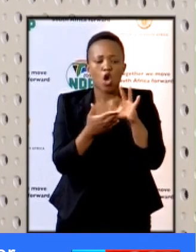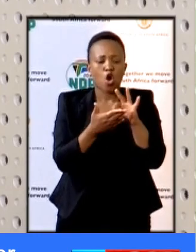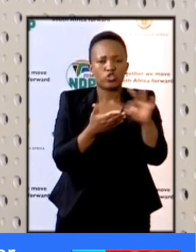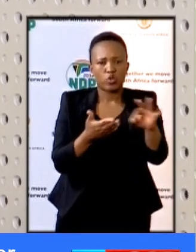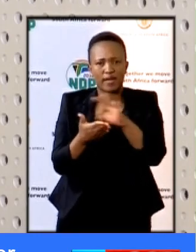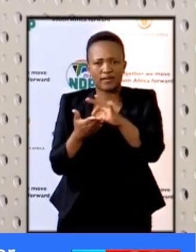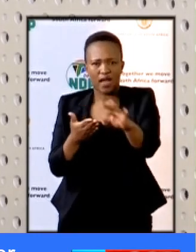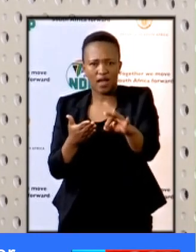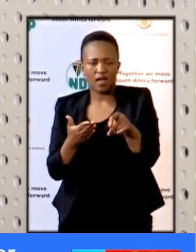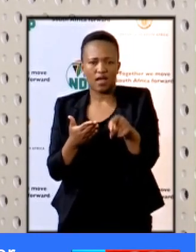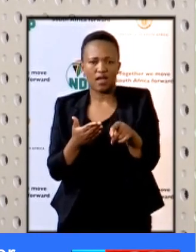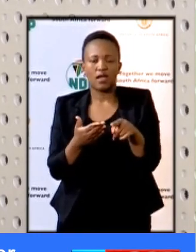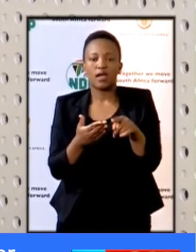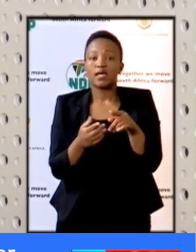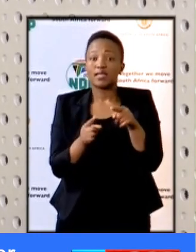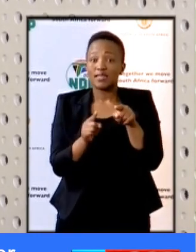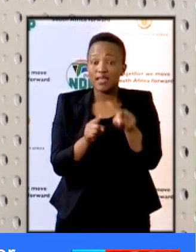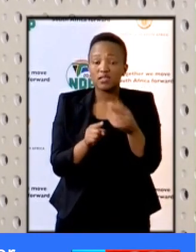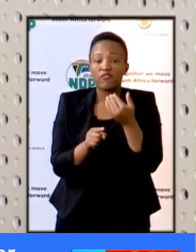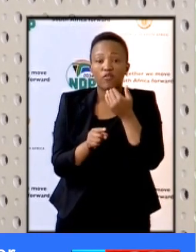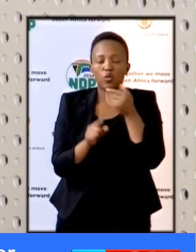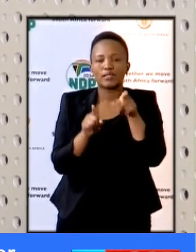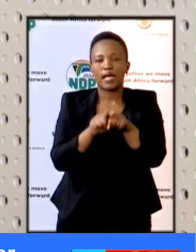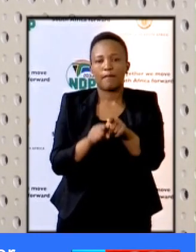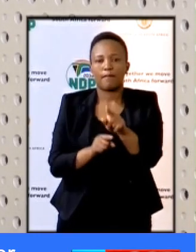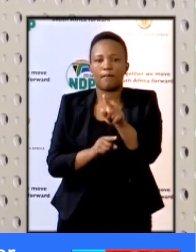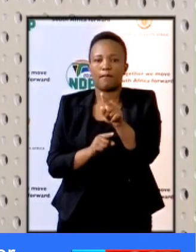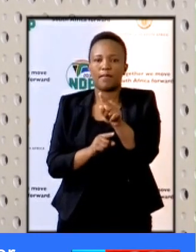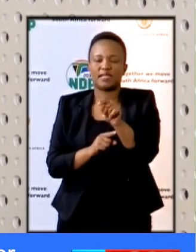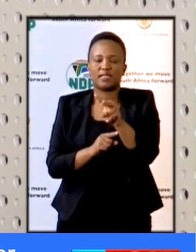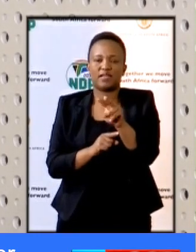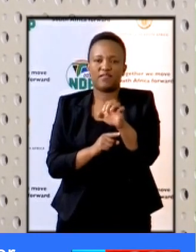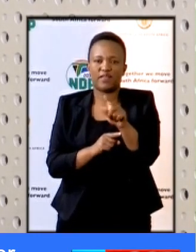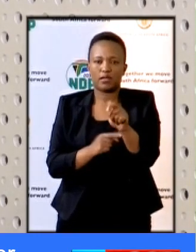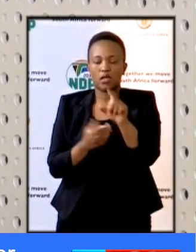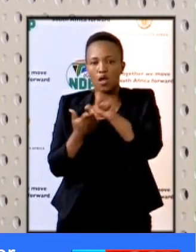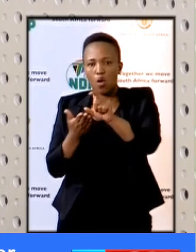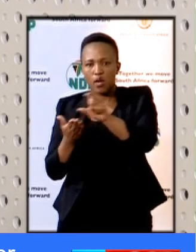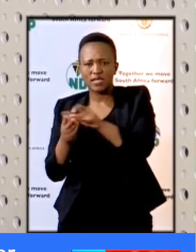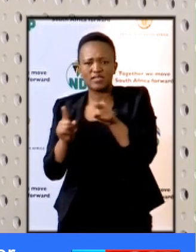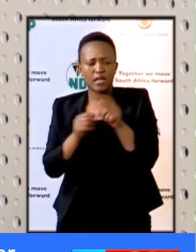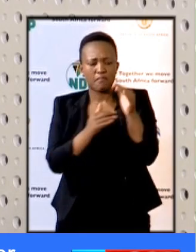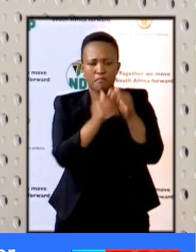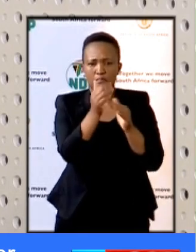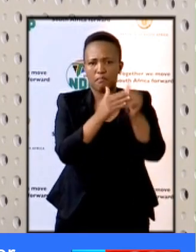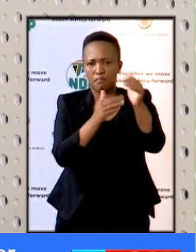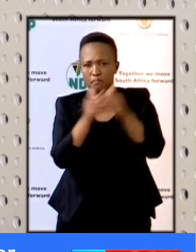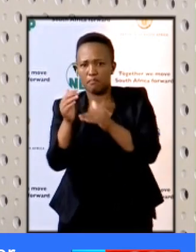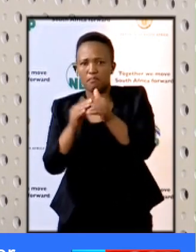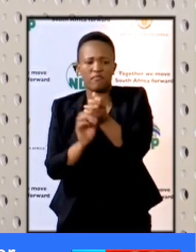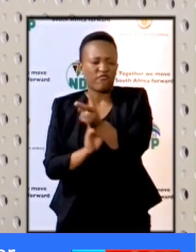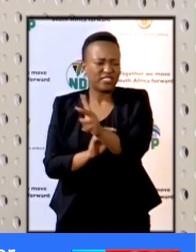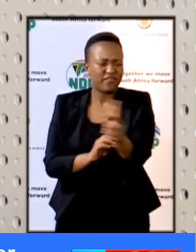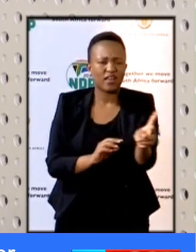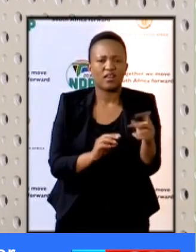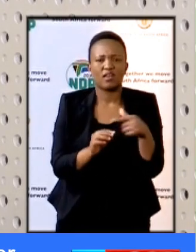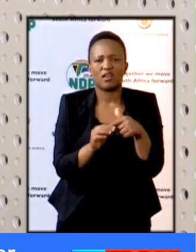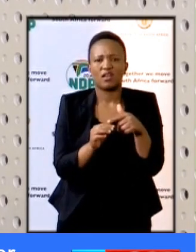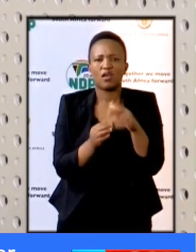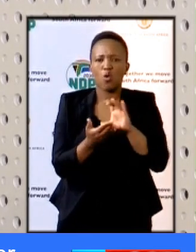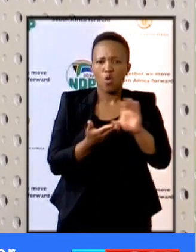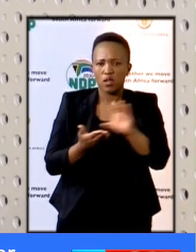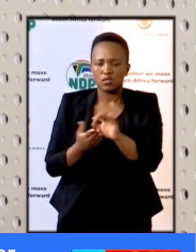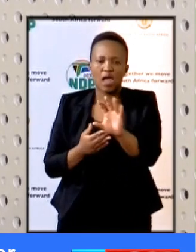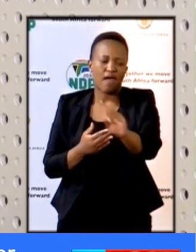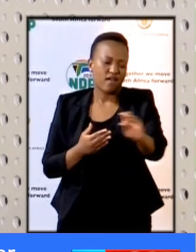also applies, by the way, to TVET colleges, because we do have construction also of a number of TVET college campuses.